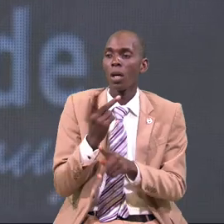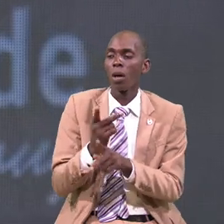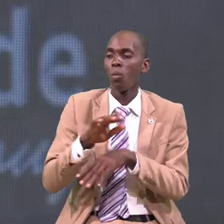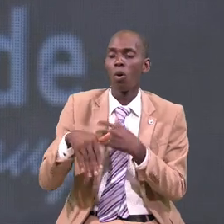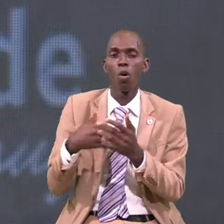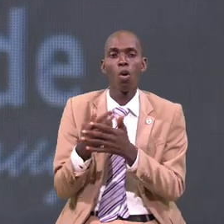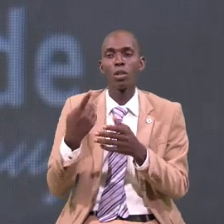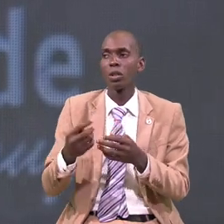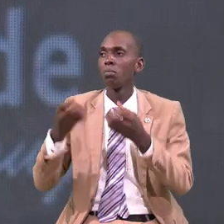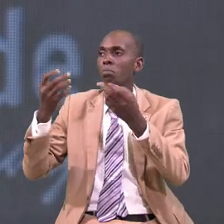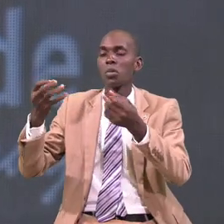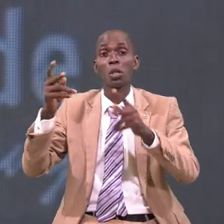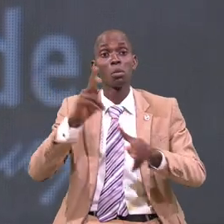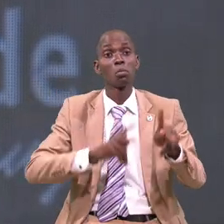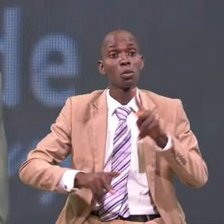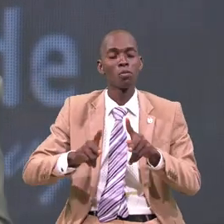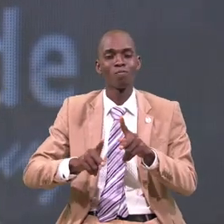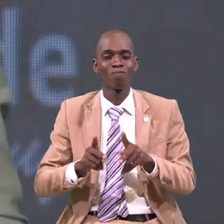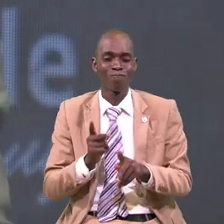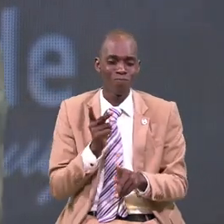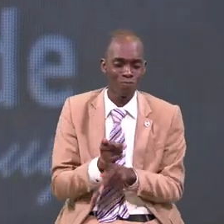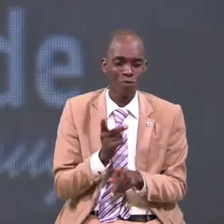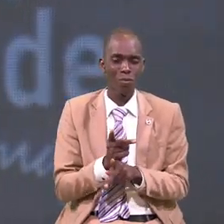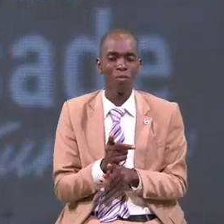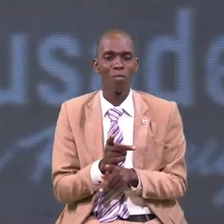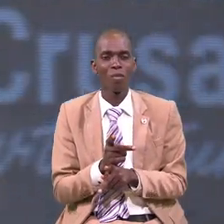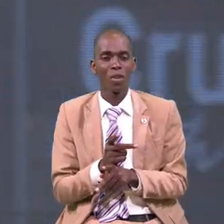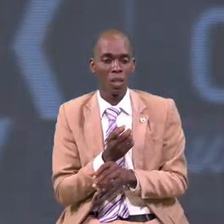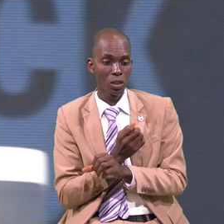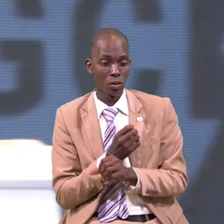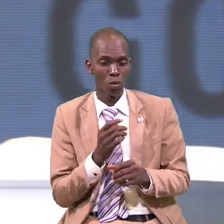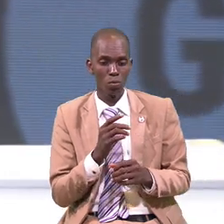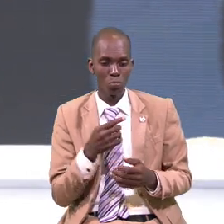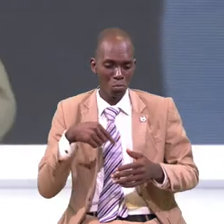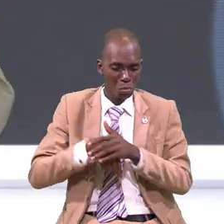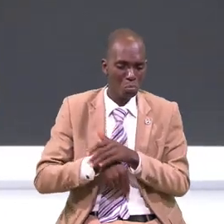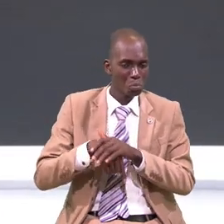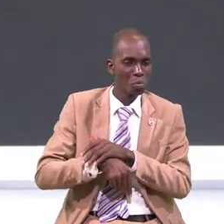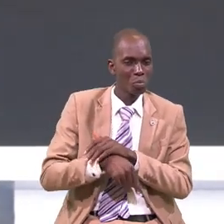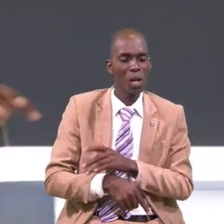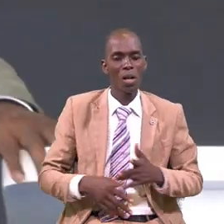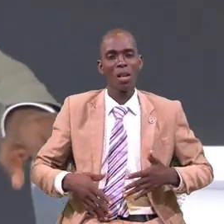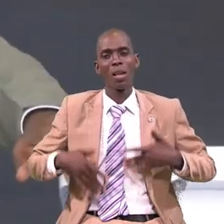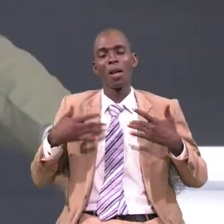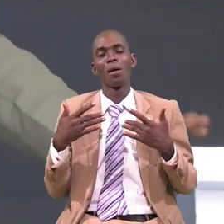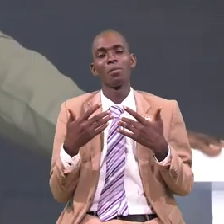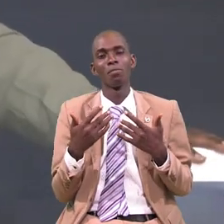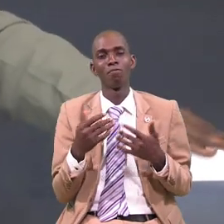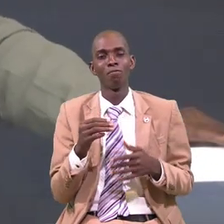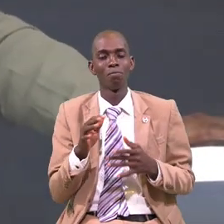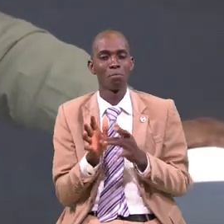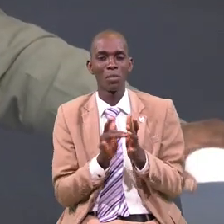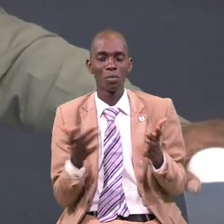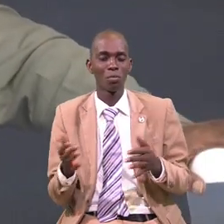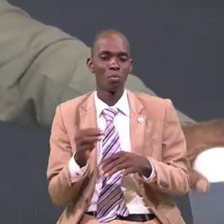Deeper Christian life, life, life ministry. Have we kept our lives in the